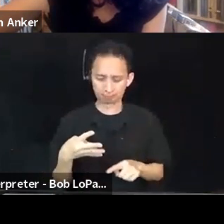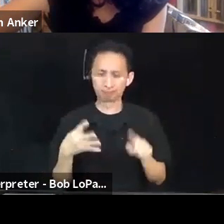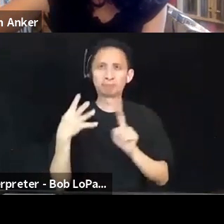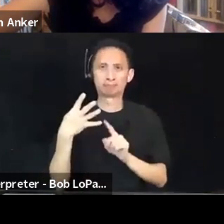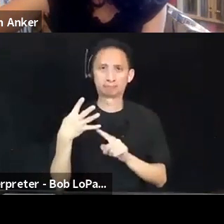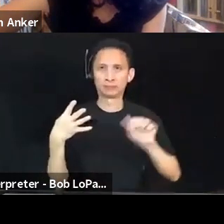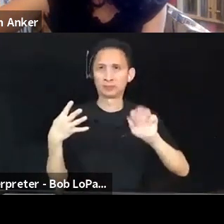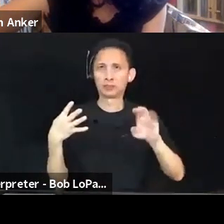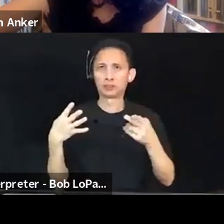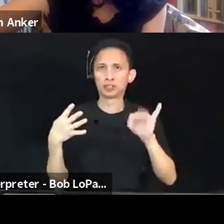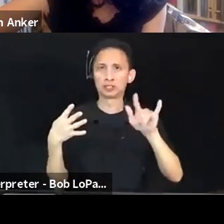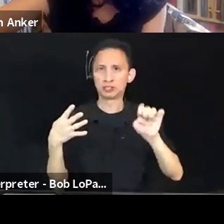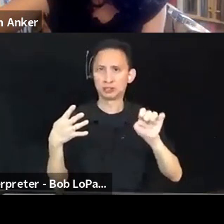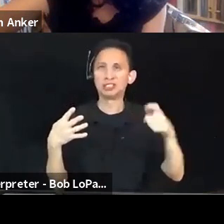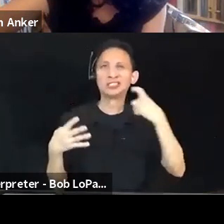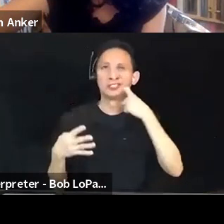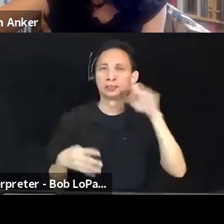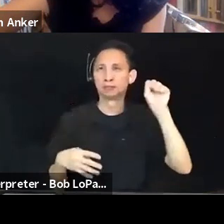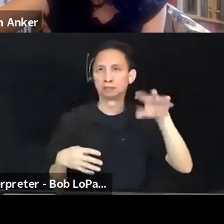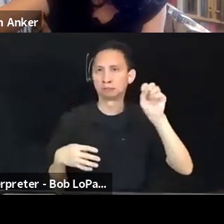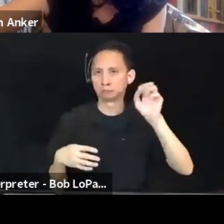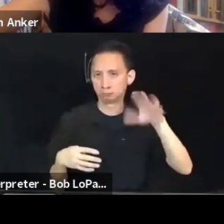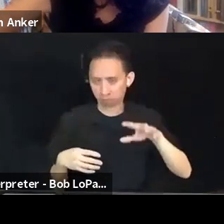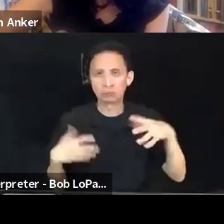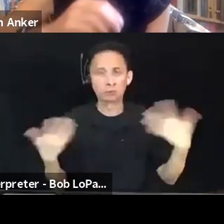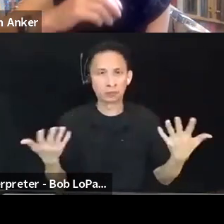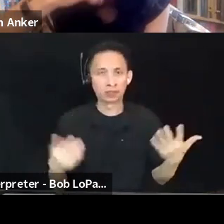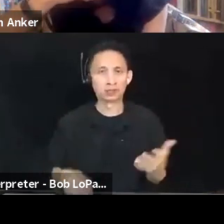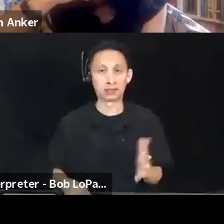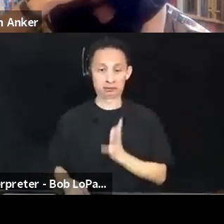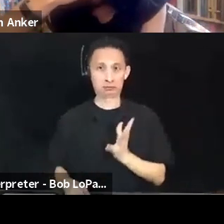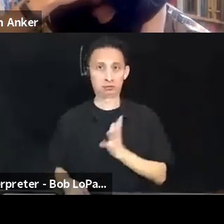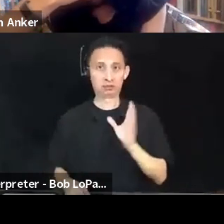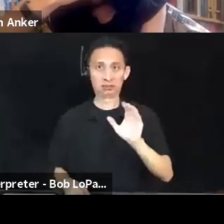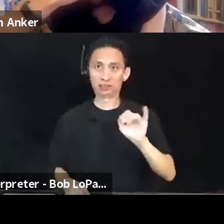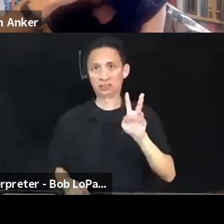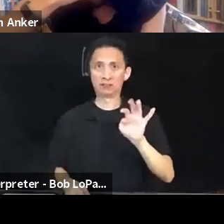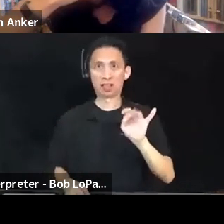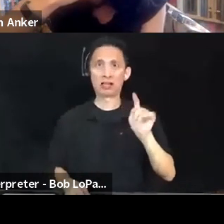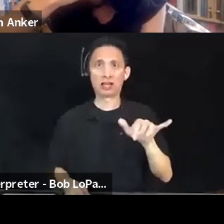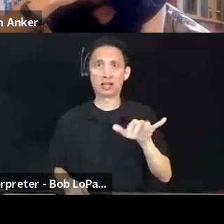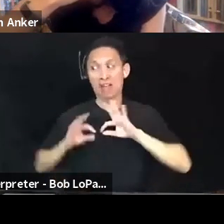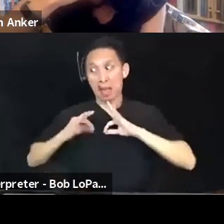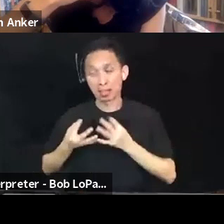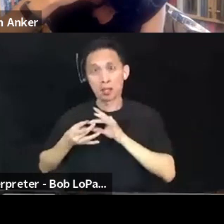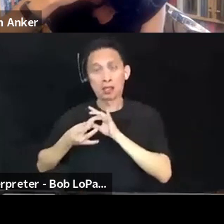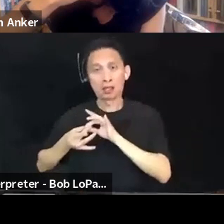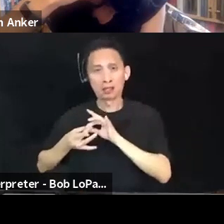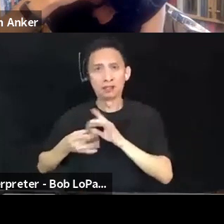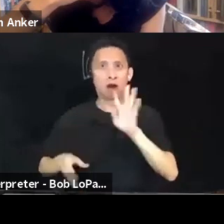Achille has pointed out, the civility in civil war speaks to a certain